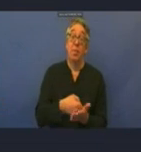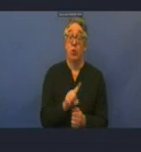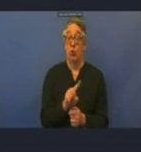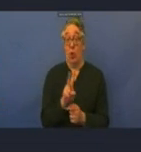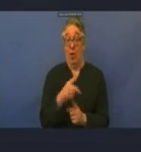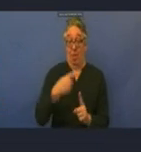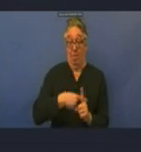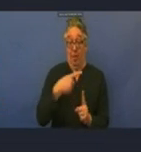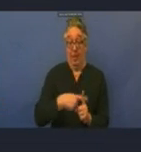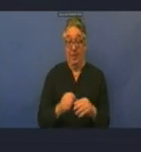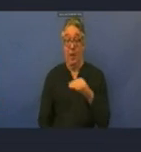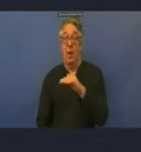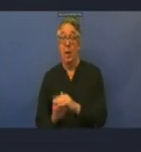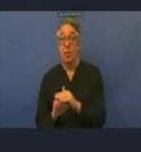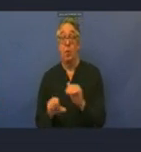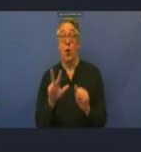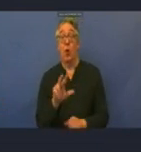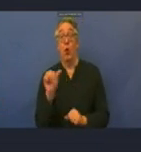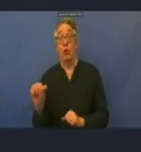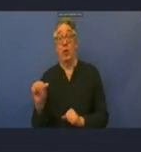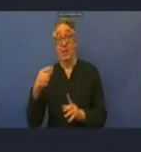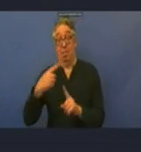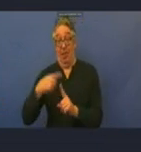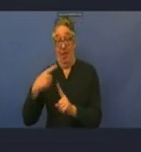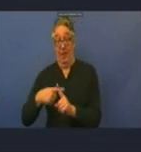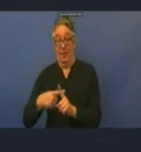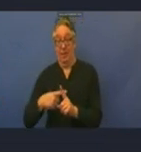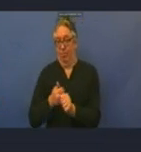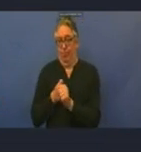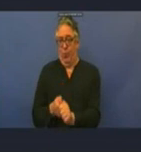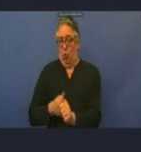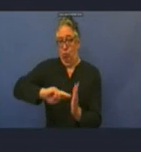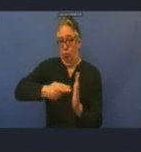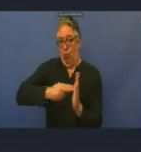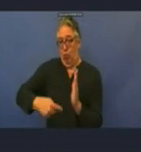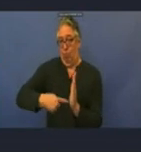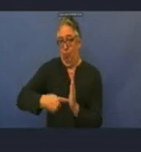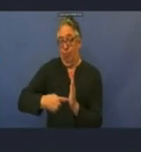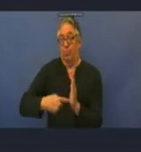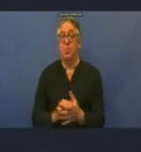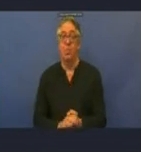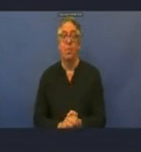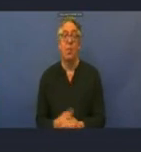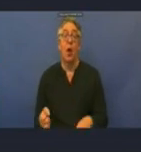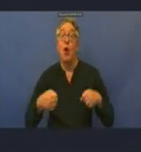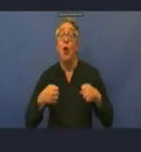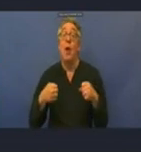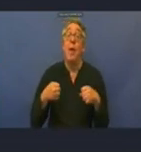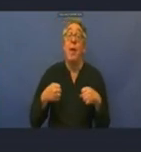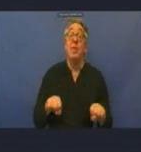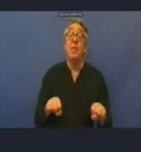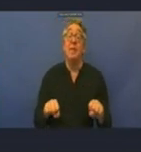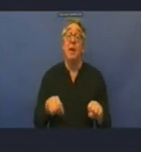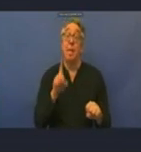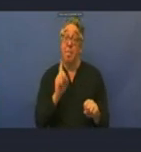in the application and in the grant agreement. And all activities must take place in the countries of the